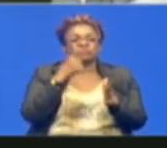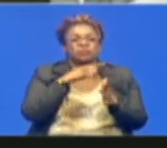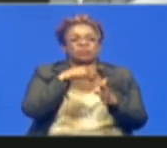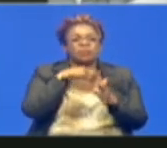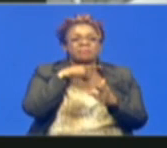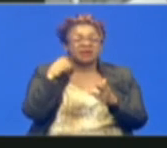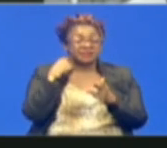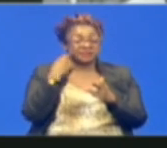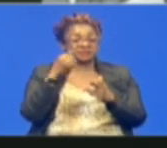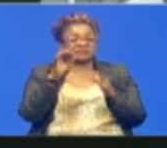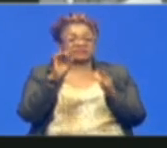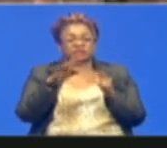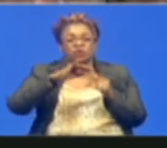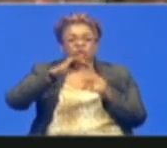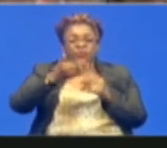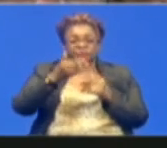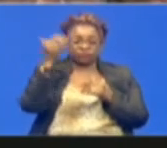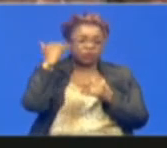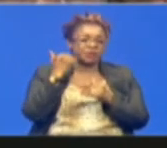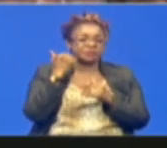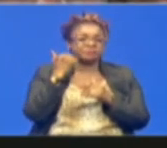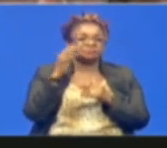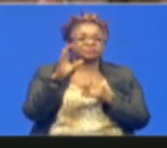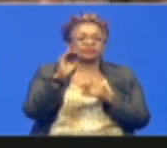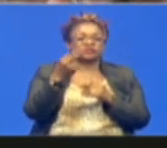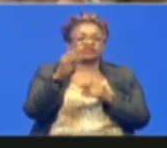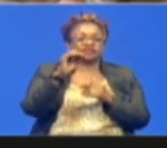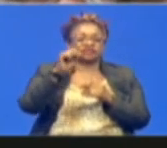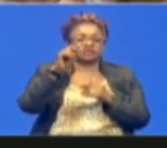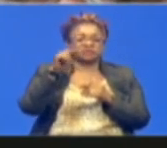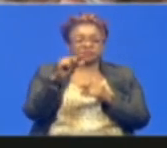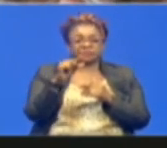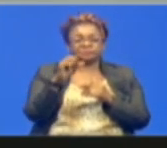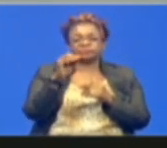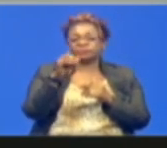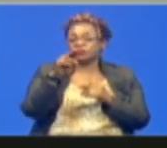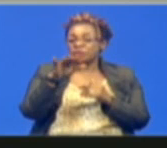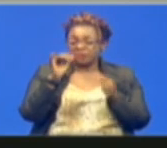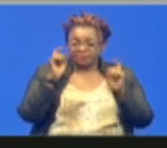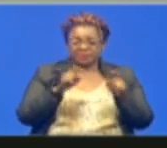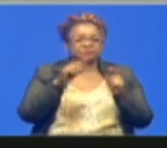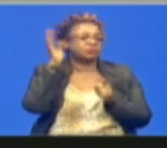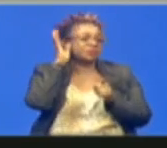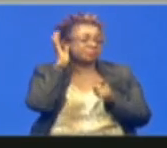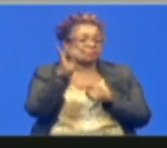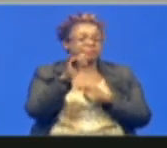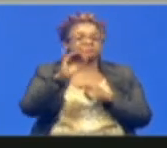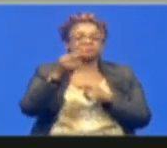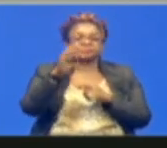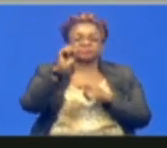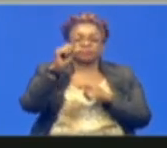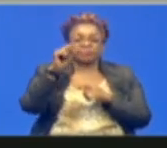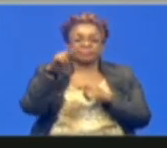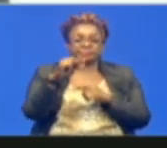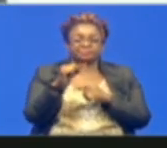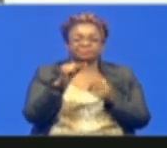Robert Chesang until Friday the 14th. Justice George Odunga had to hear an application filed by the late Chesang's family under